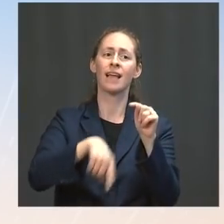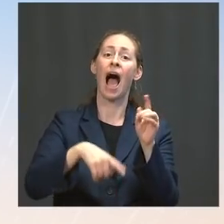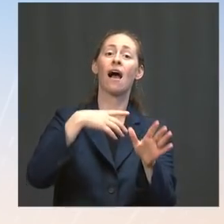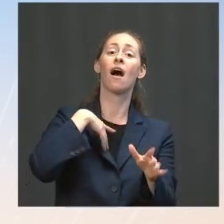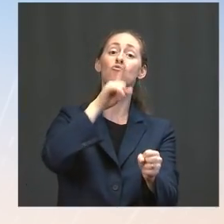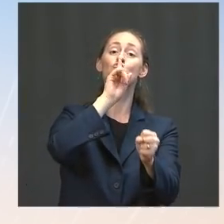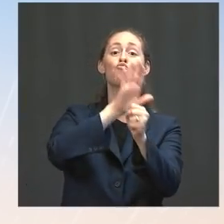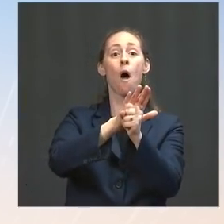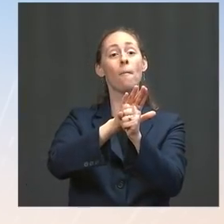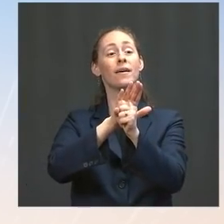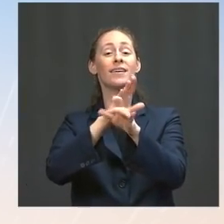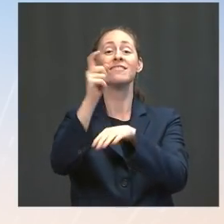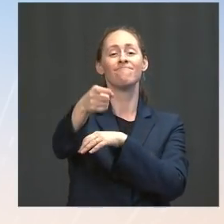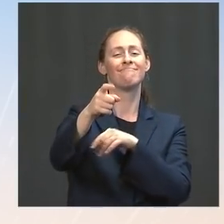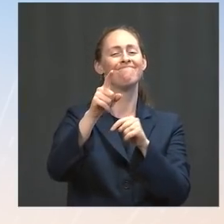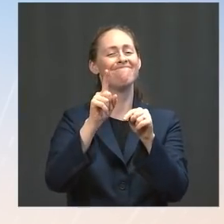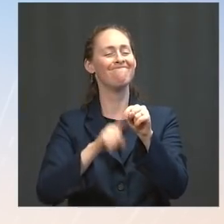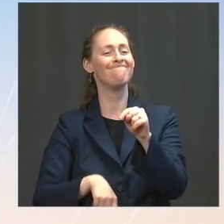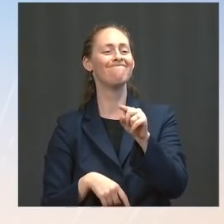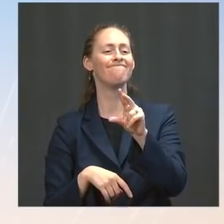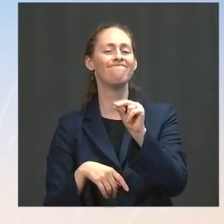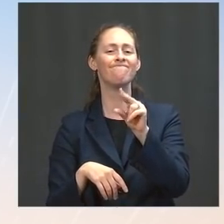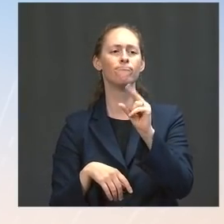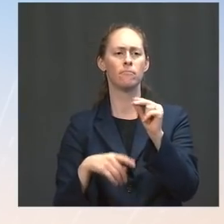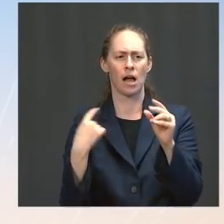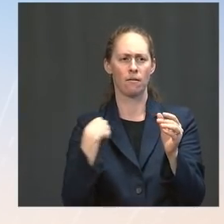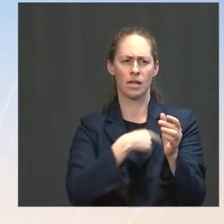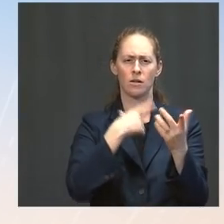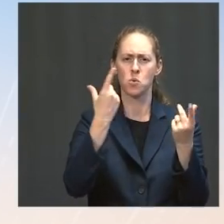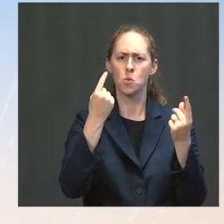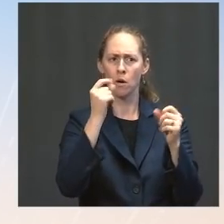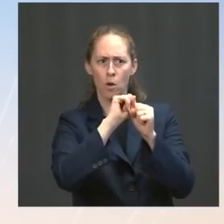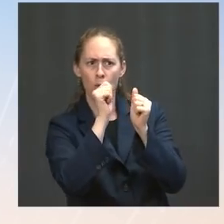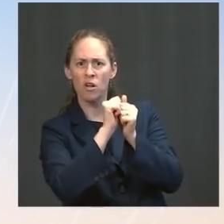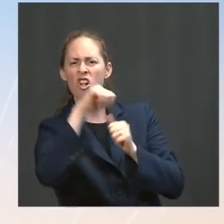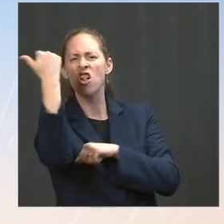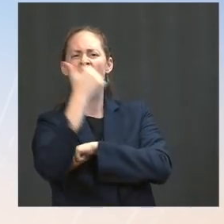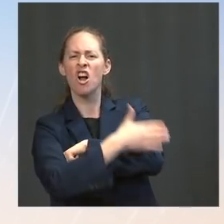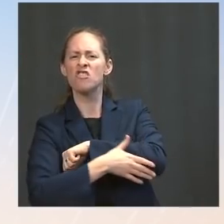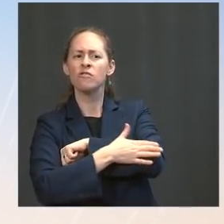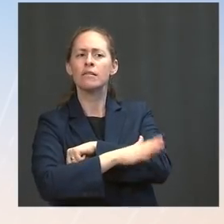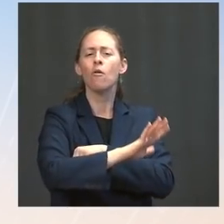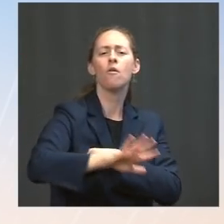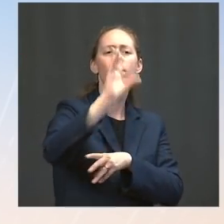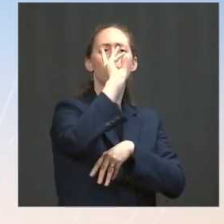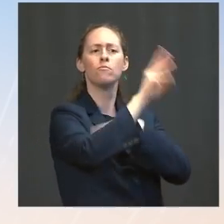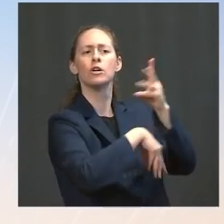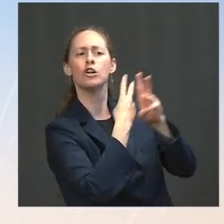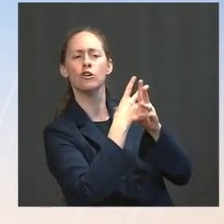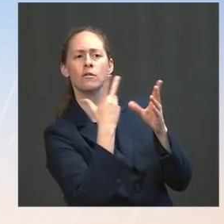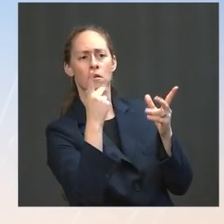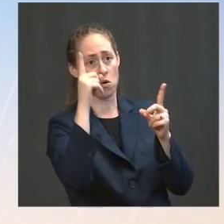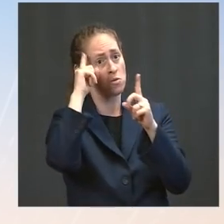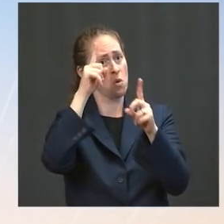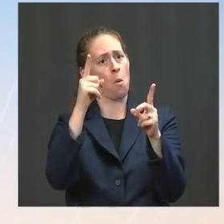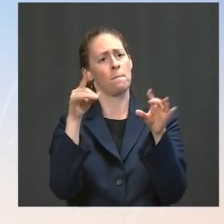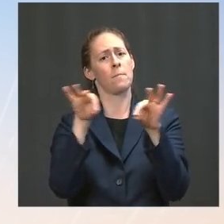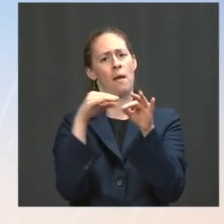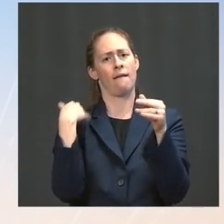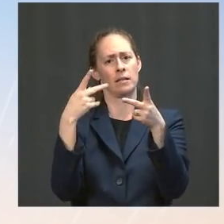people, we suspect, many of the people of these 1,000 contacts are dual citizens.